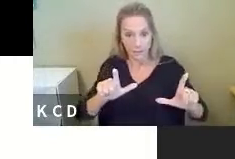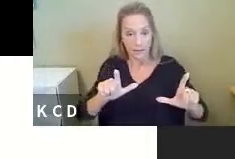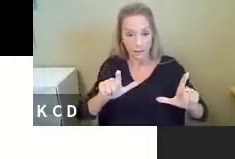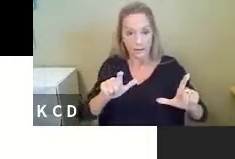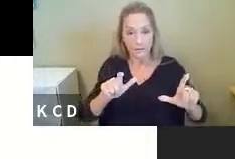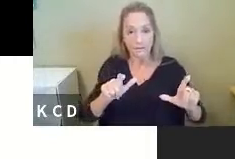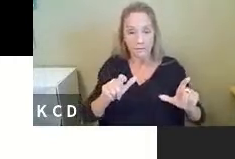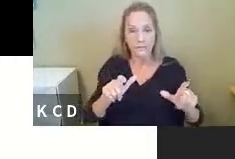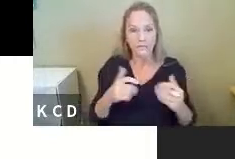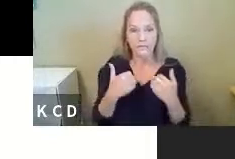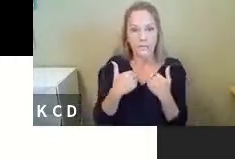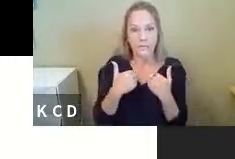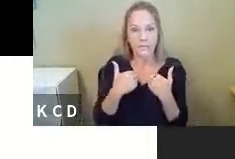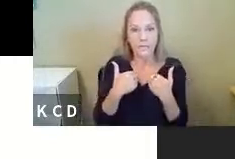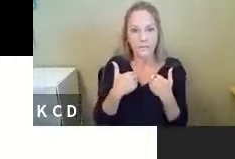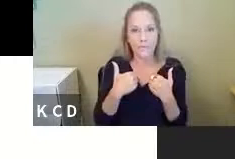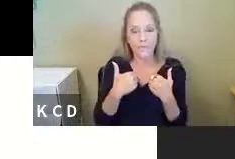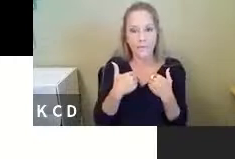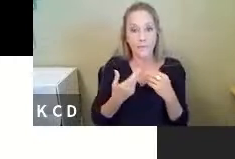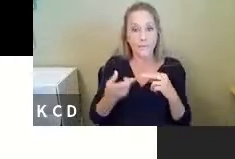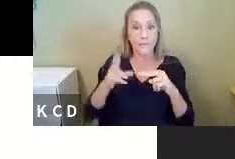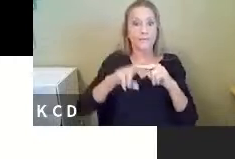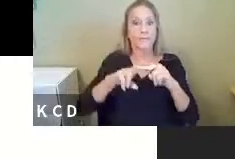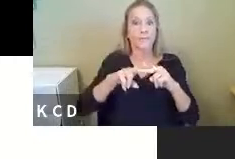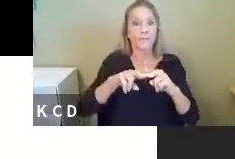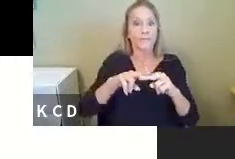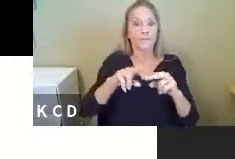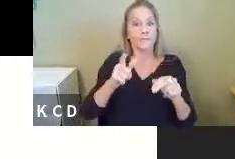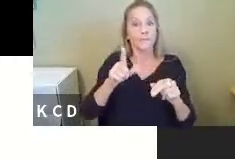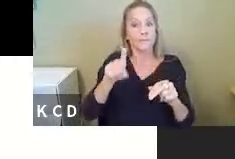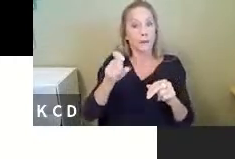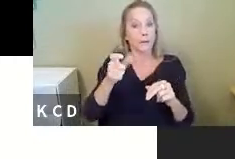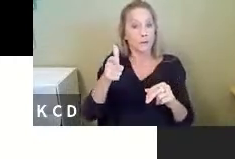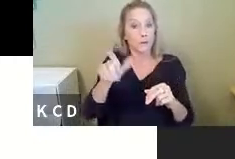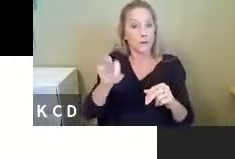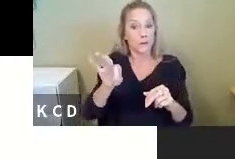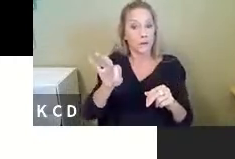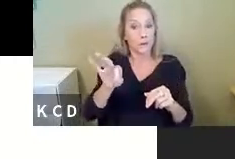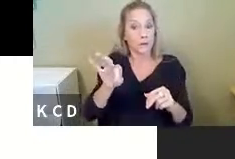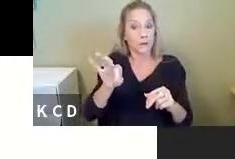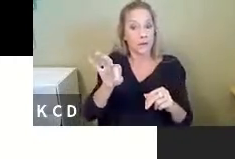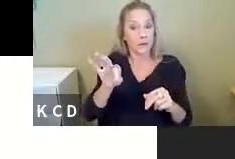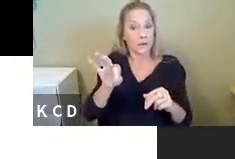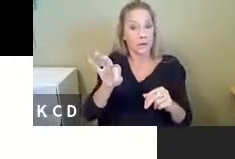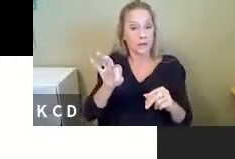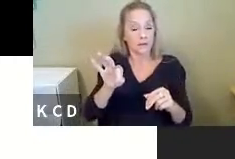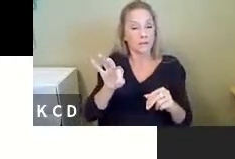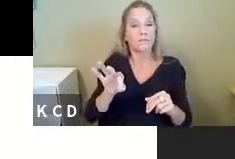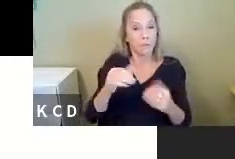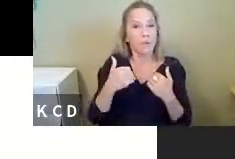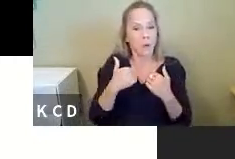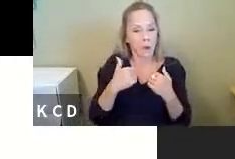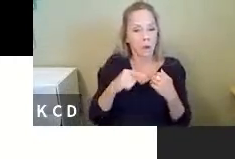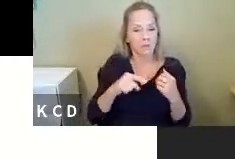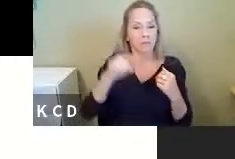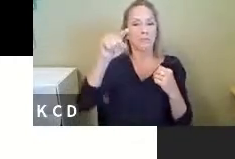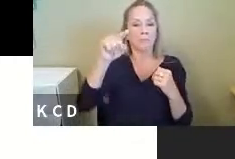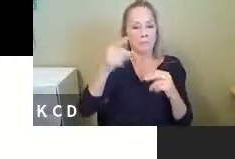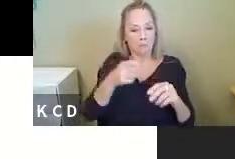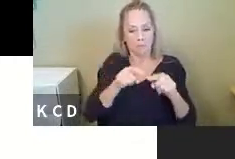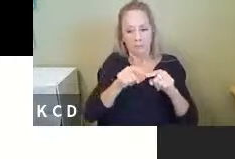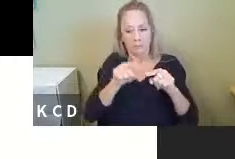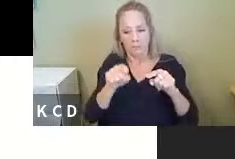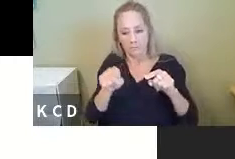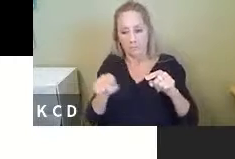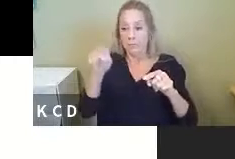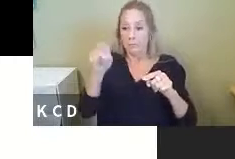had a spike up to 129 most recently. We've had spikes like that before.